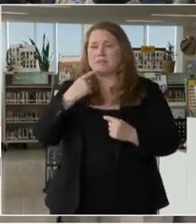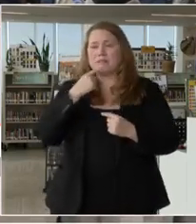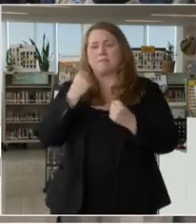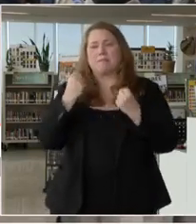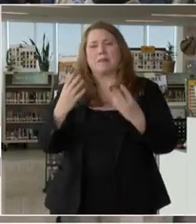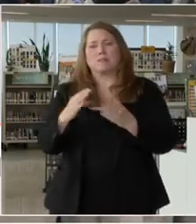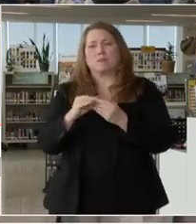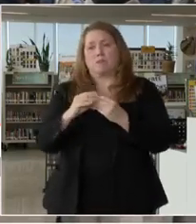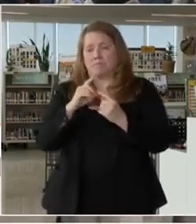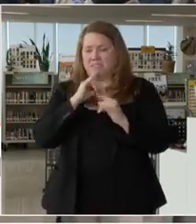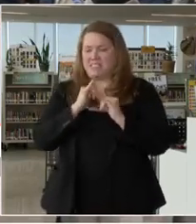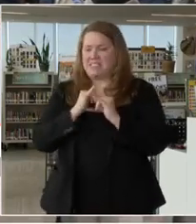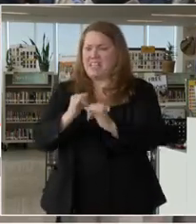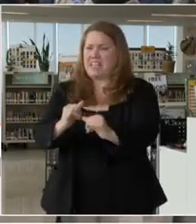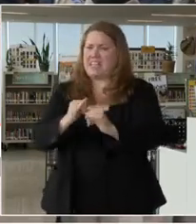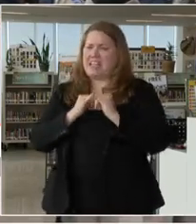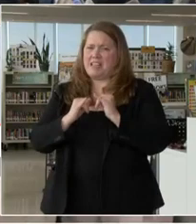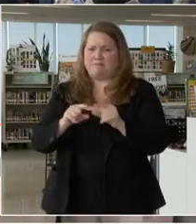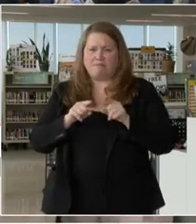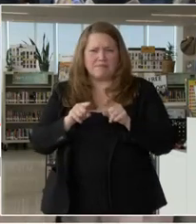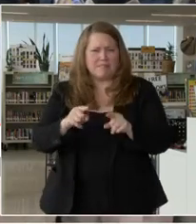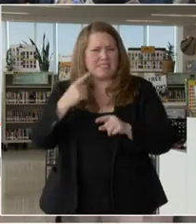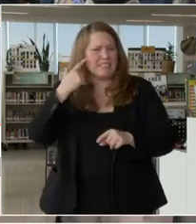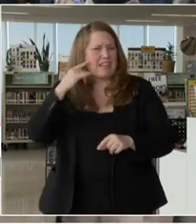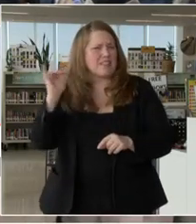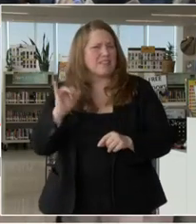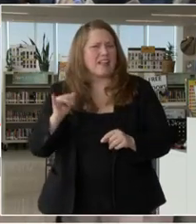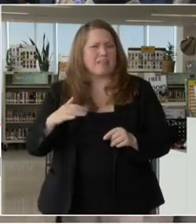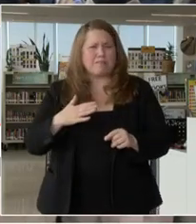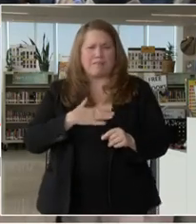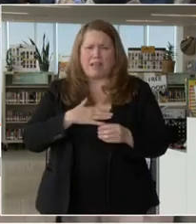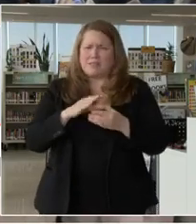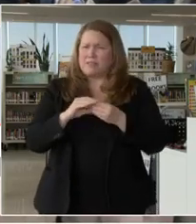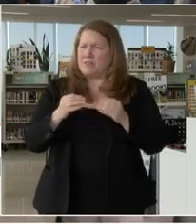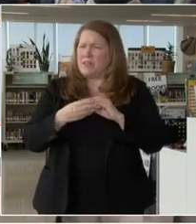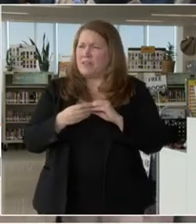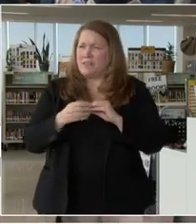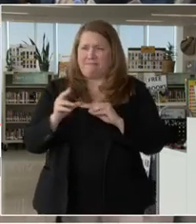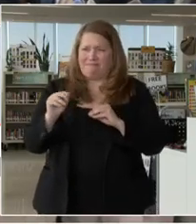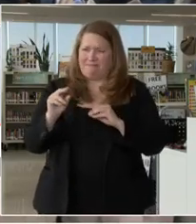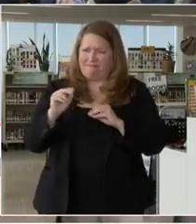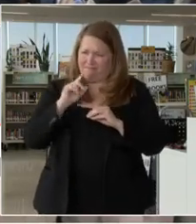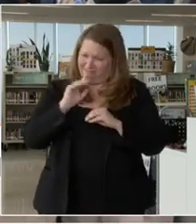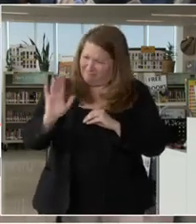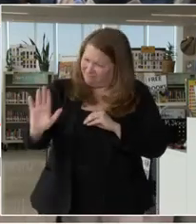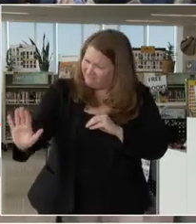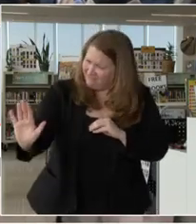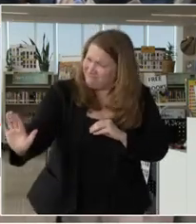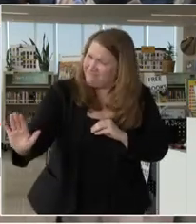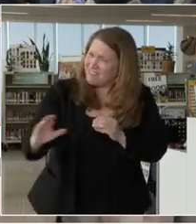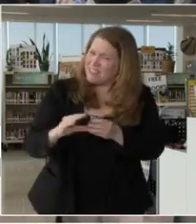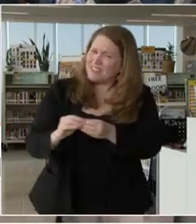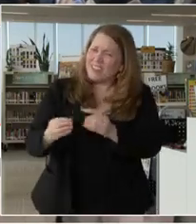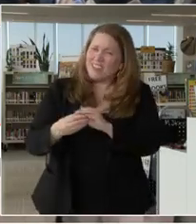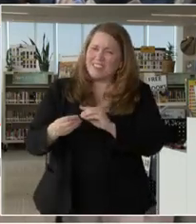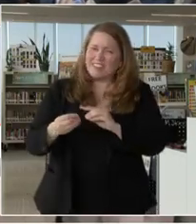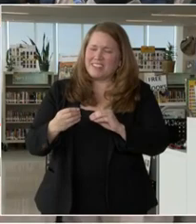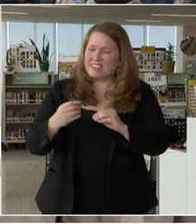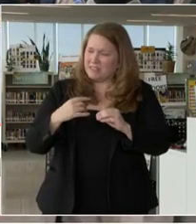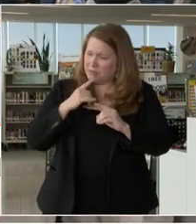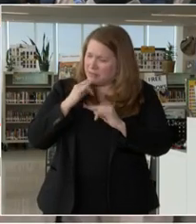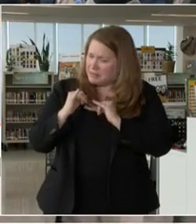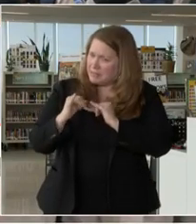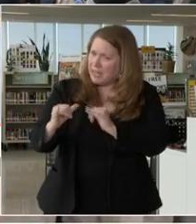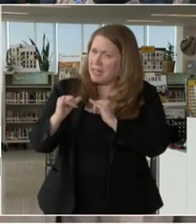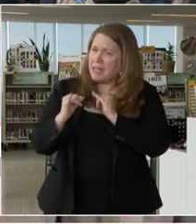And I guarantee you, it sounds like it's just like my story. It's just like my situation. It's just like what happened with me.